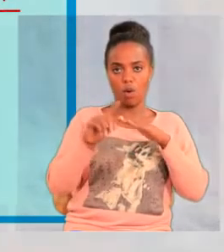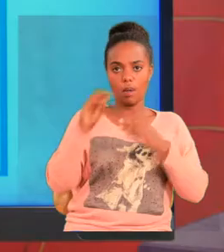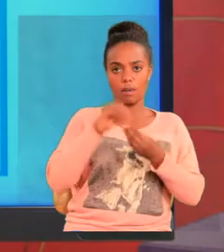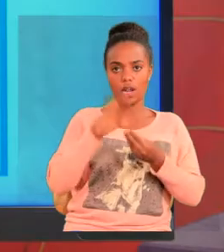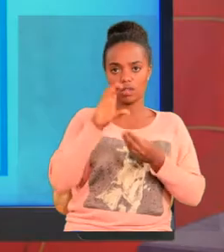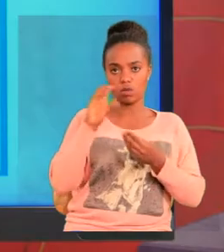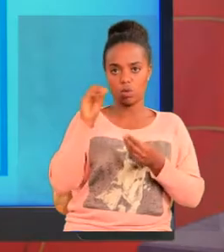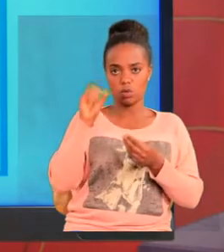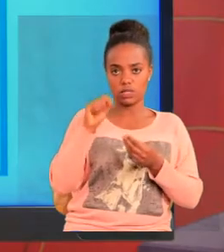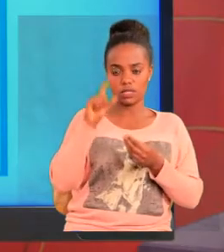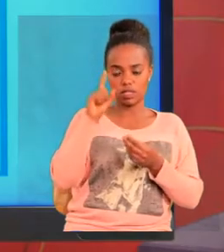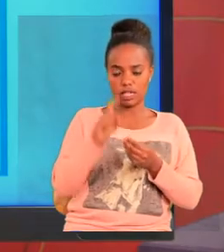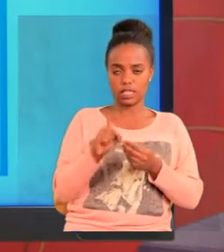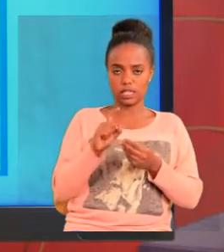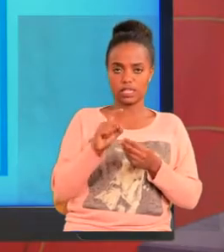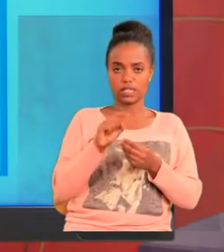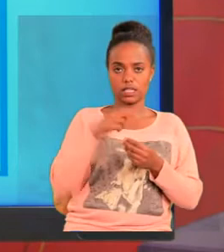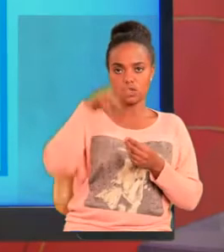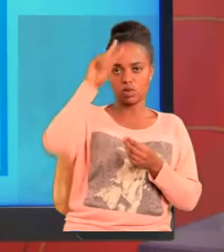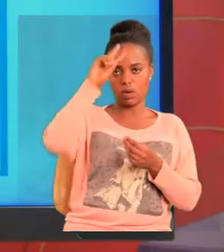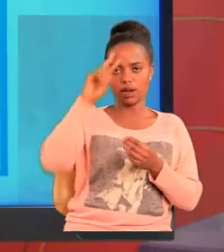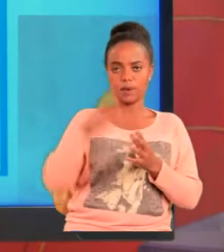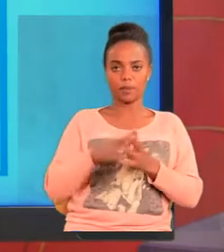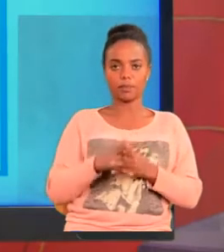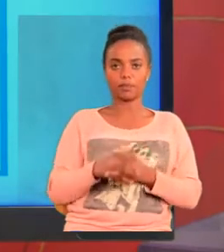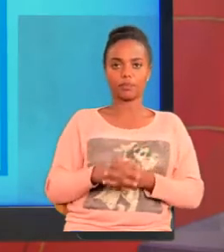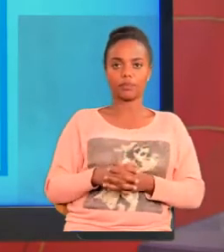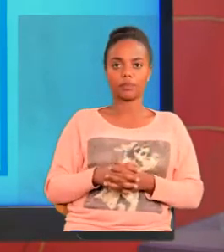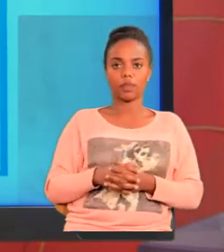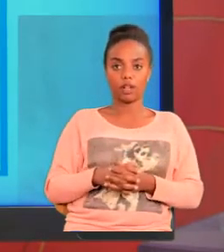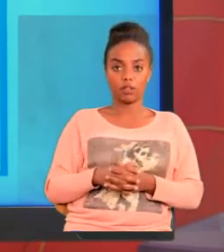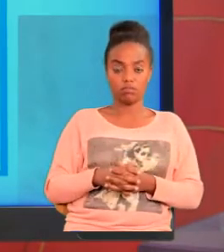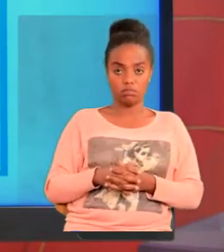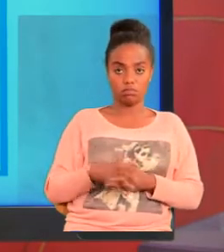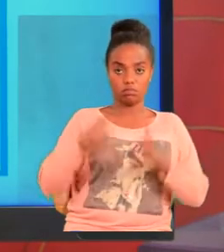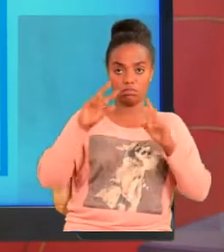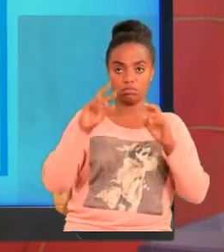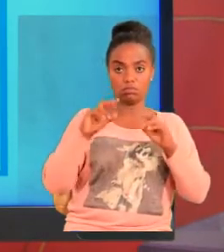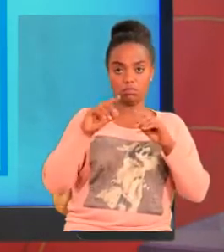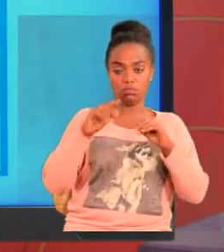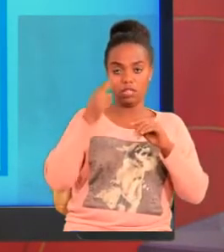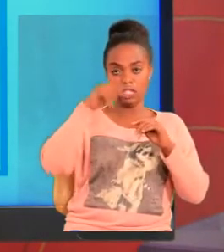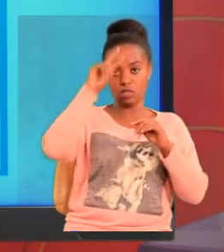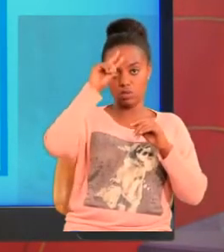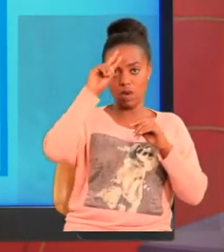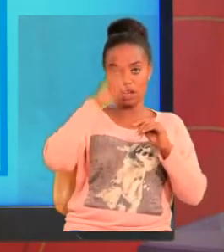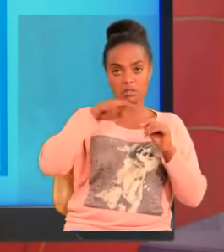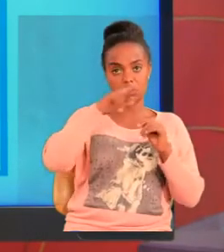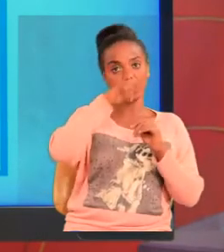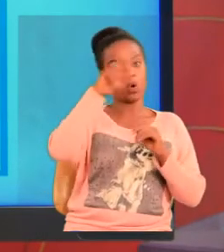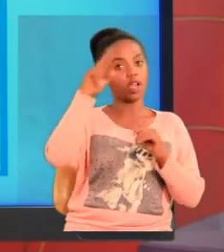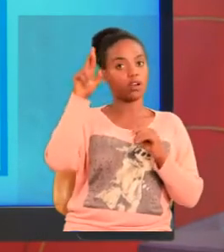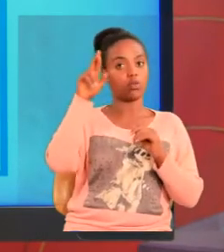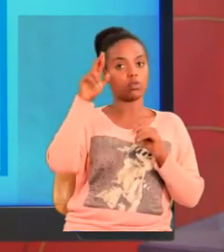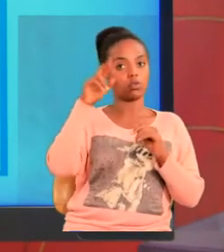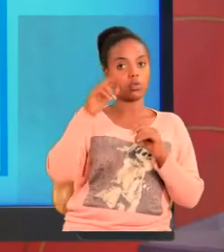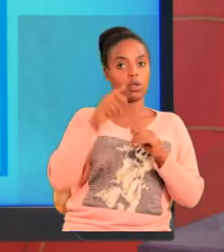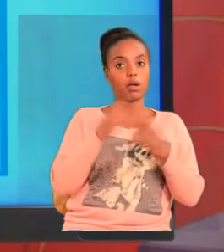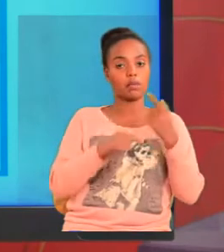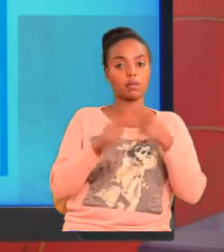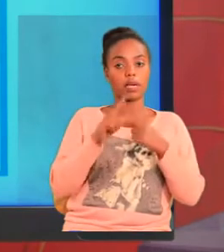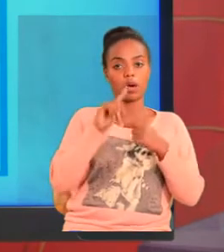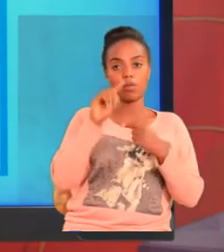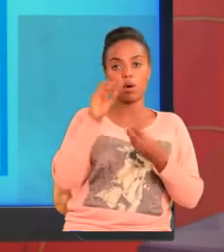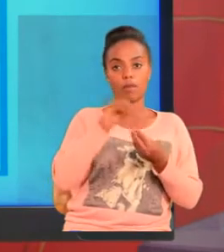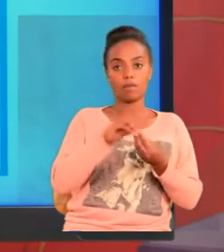x squared. From square root, this, since it is a square, it becomes 1